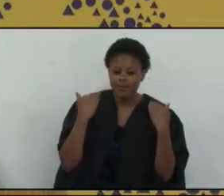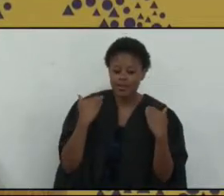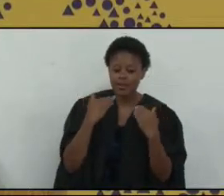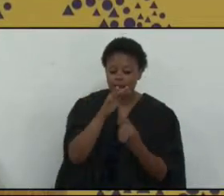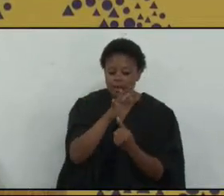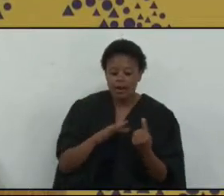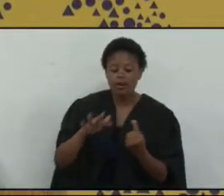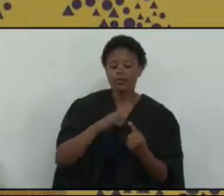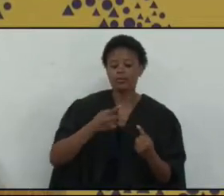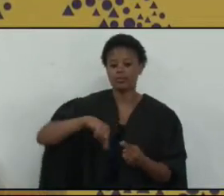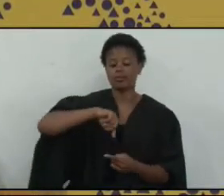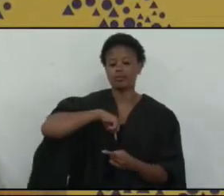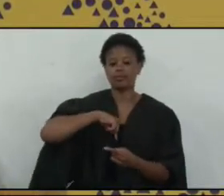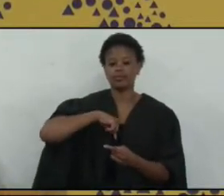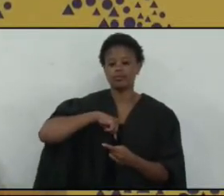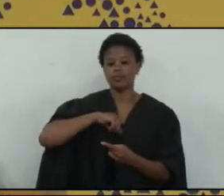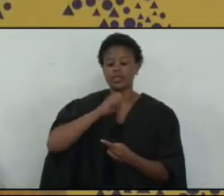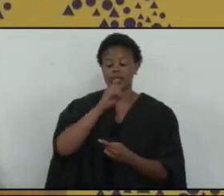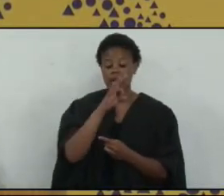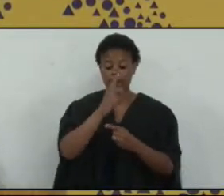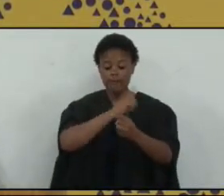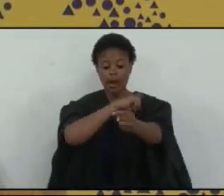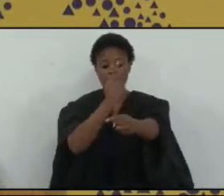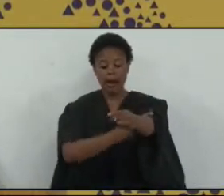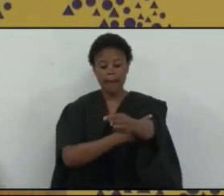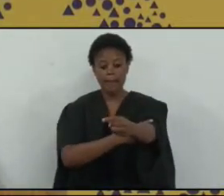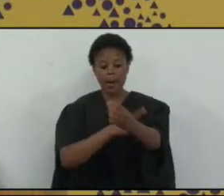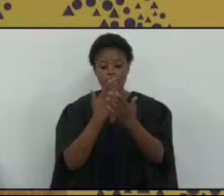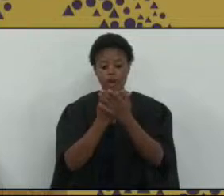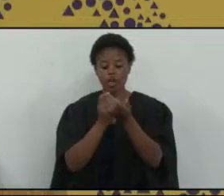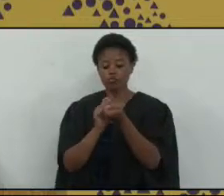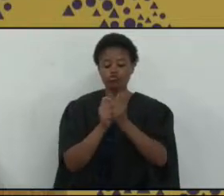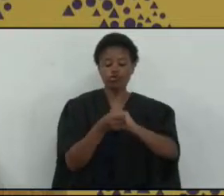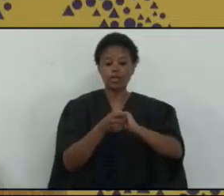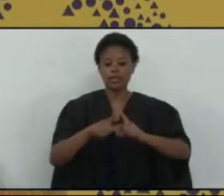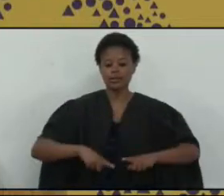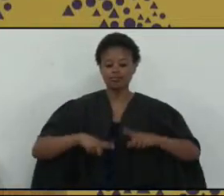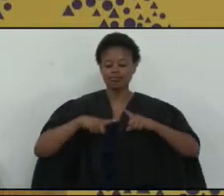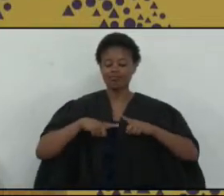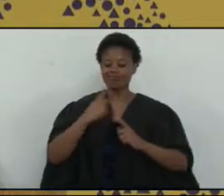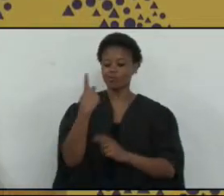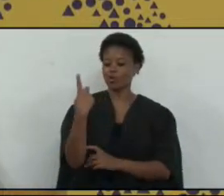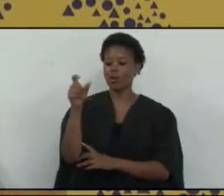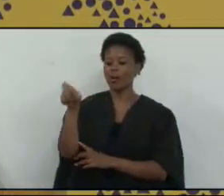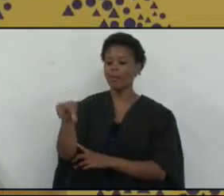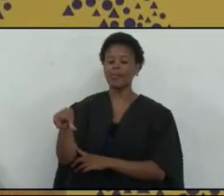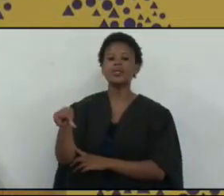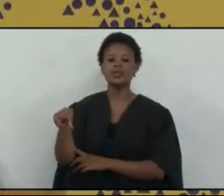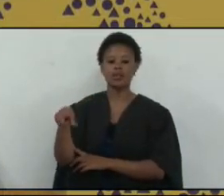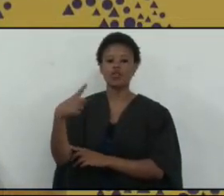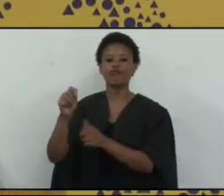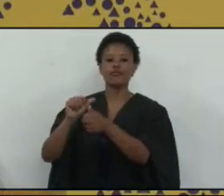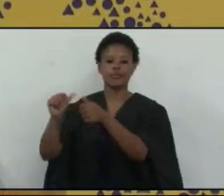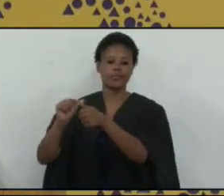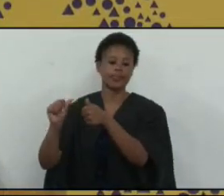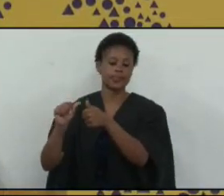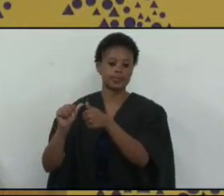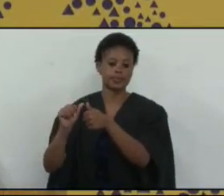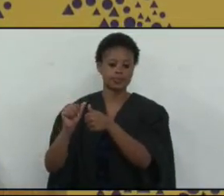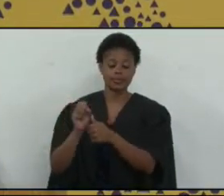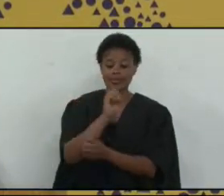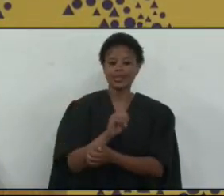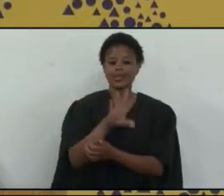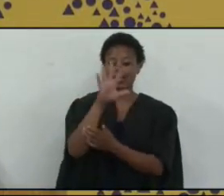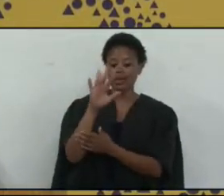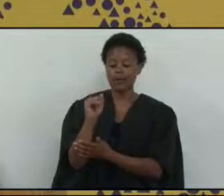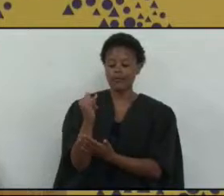surround us, especially if the power of our pens can change the life of even one person for the better. The South